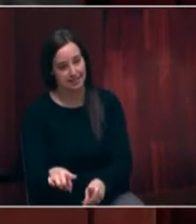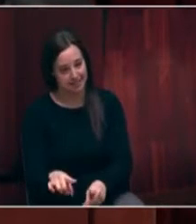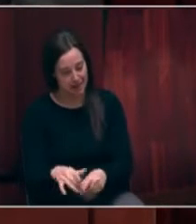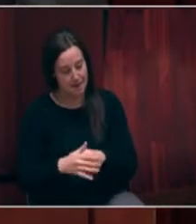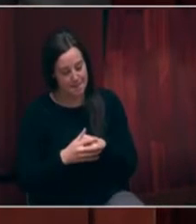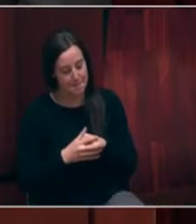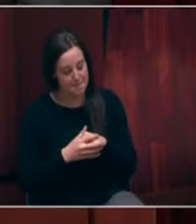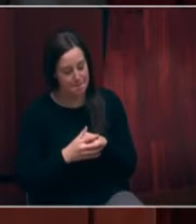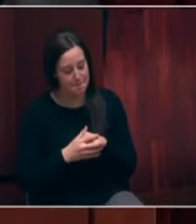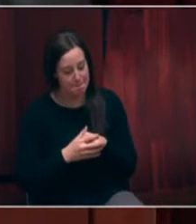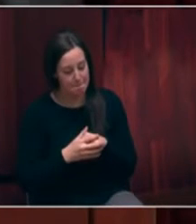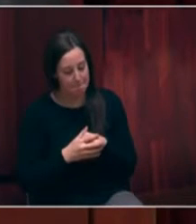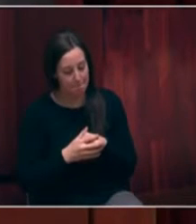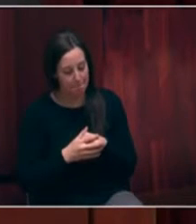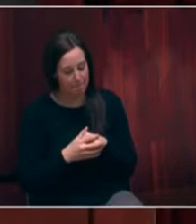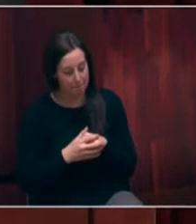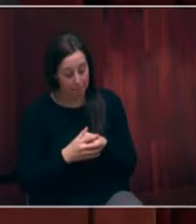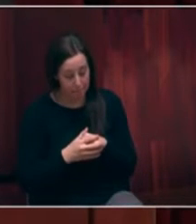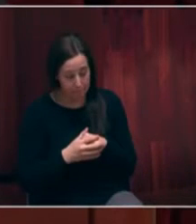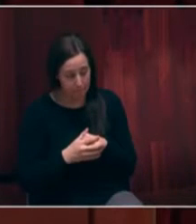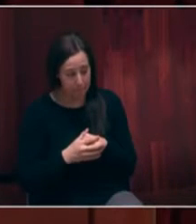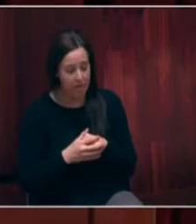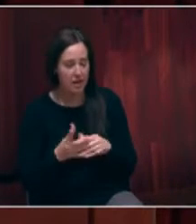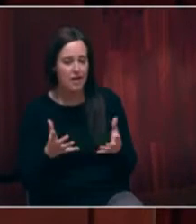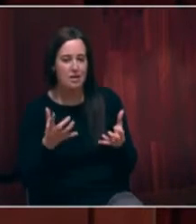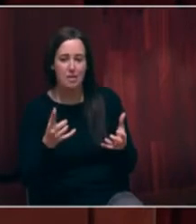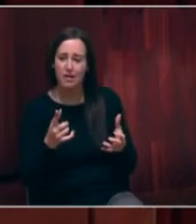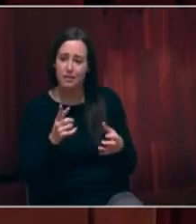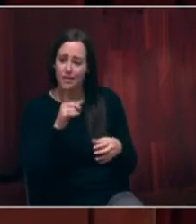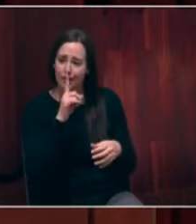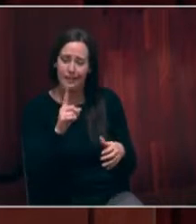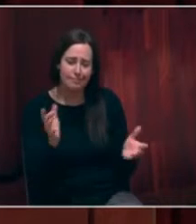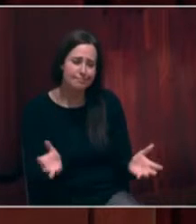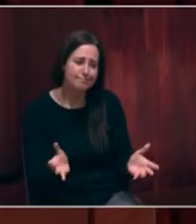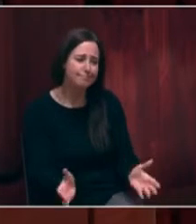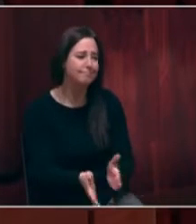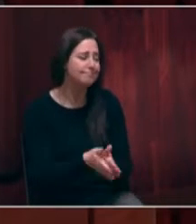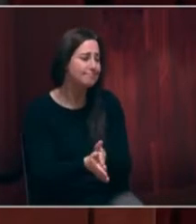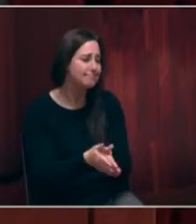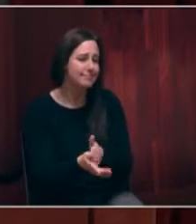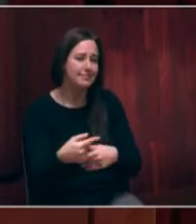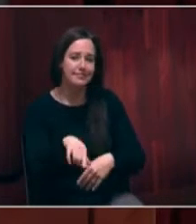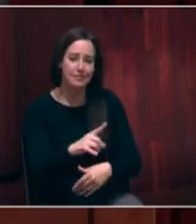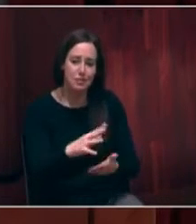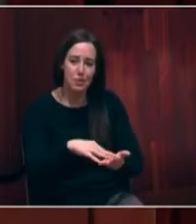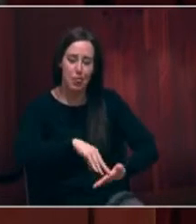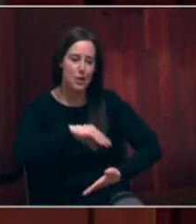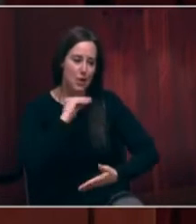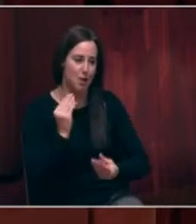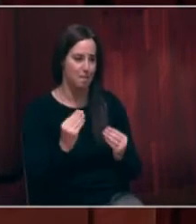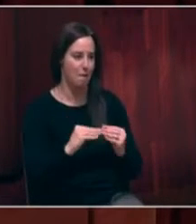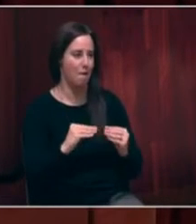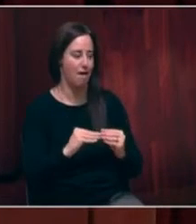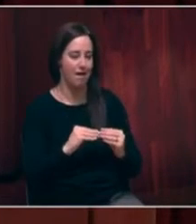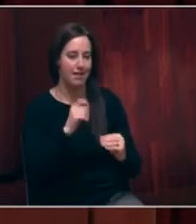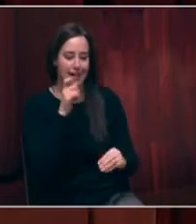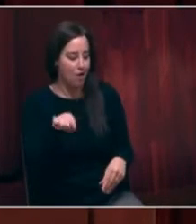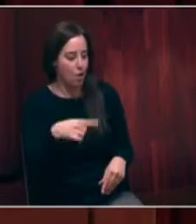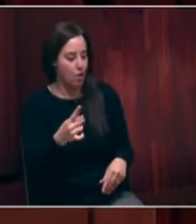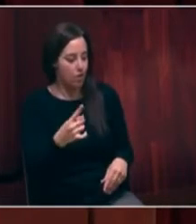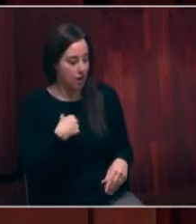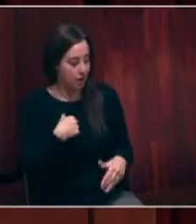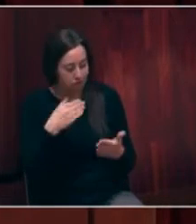we do this to promote a better learning experience and promote people to try to learn more for the course rather